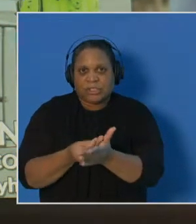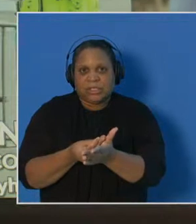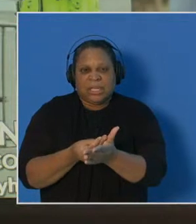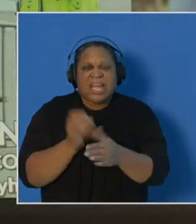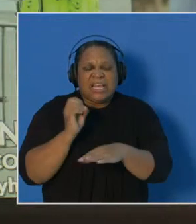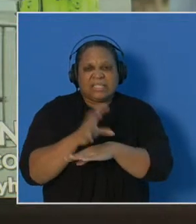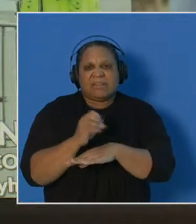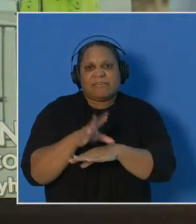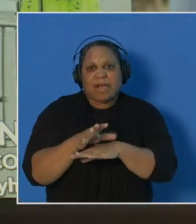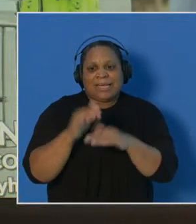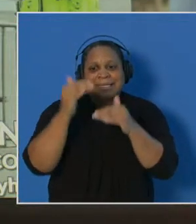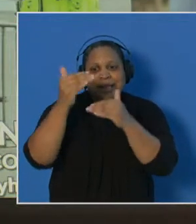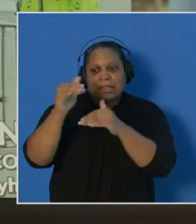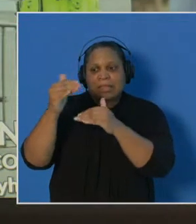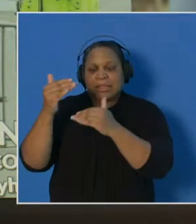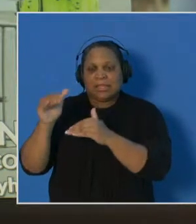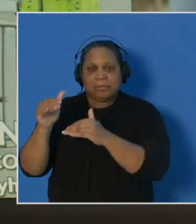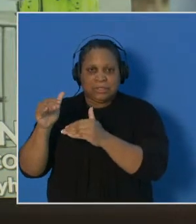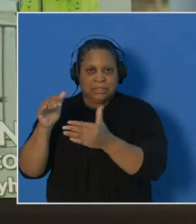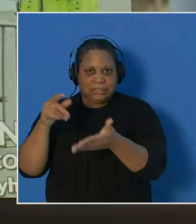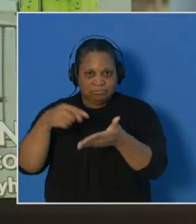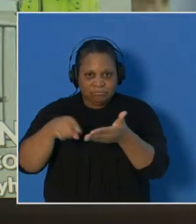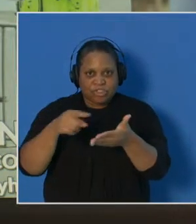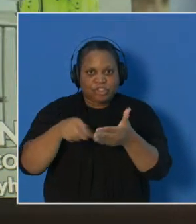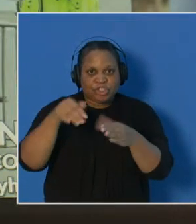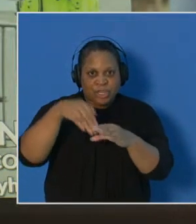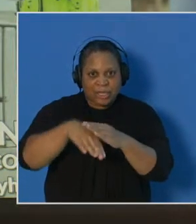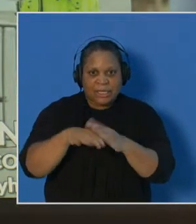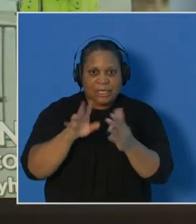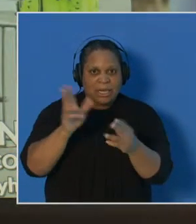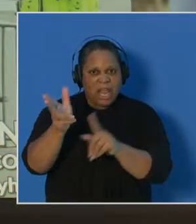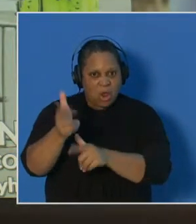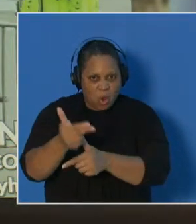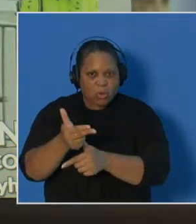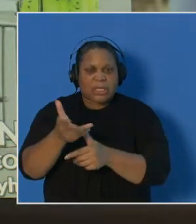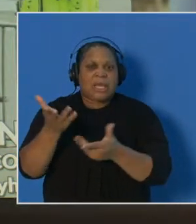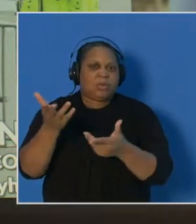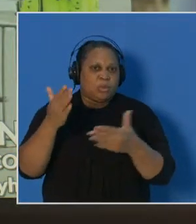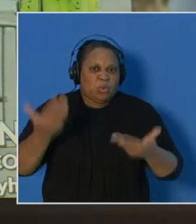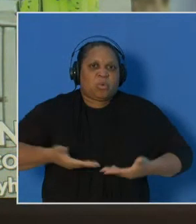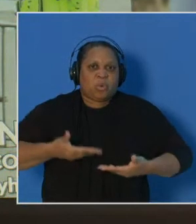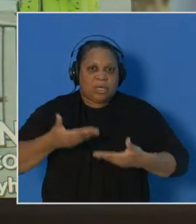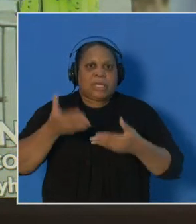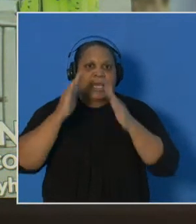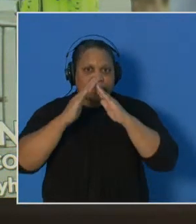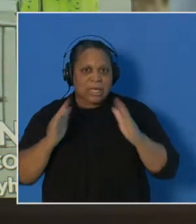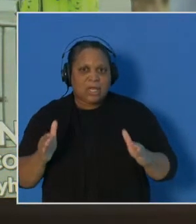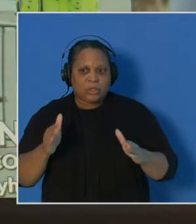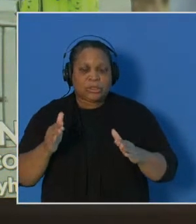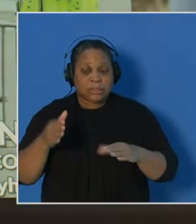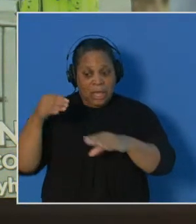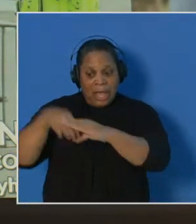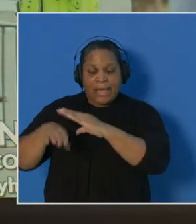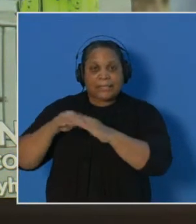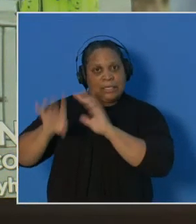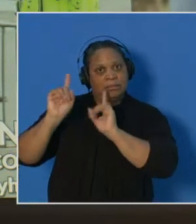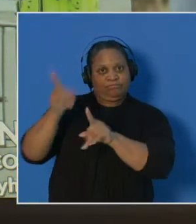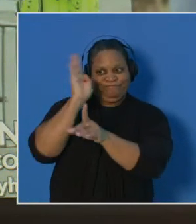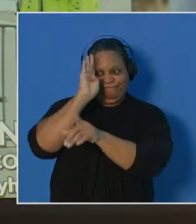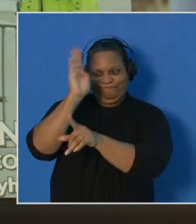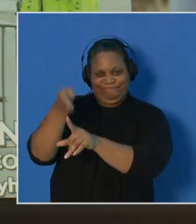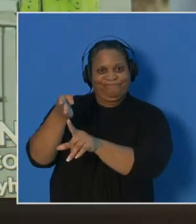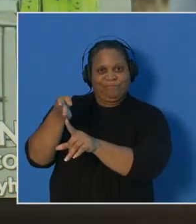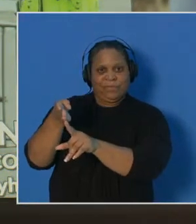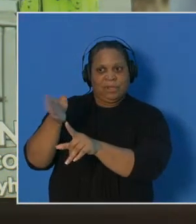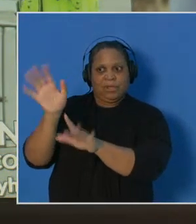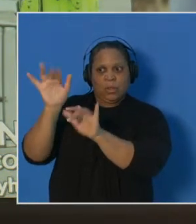that contact be limited at check-in. Guests should be given access to their rooms as soon as possible, where they will be